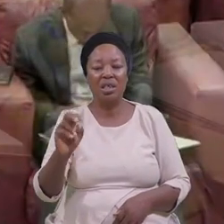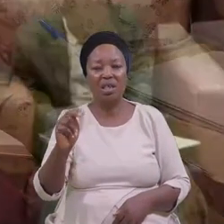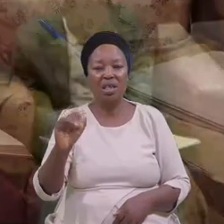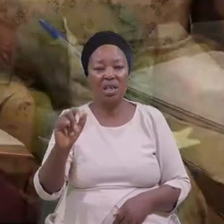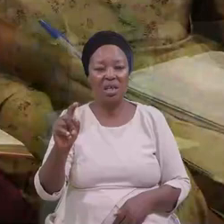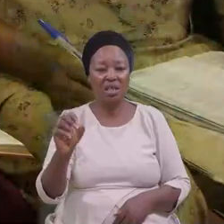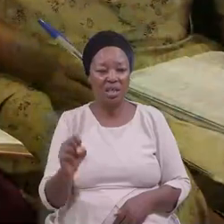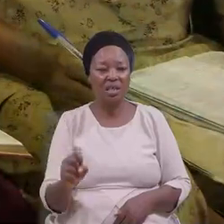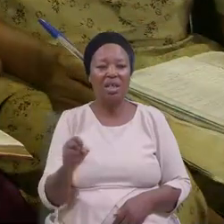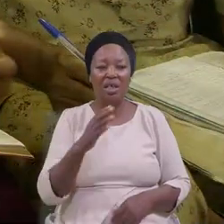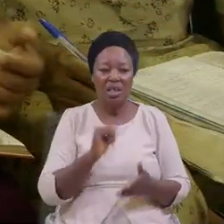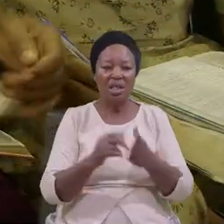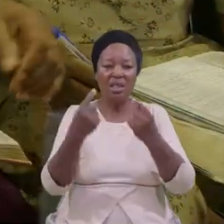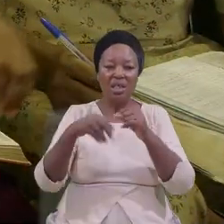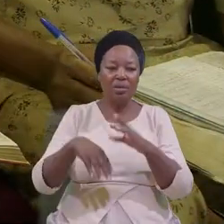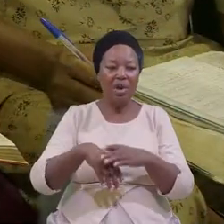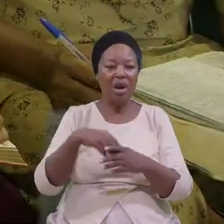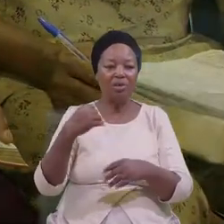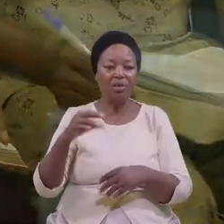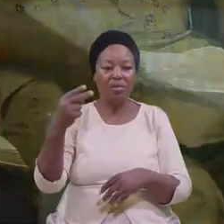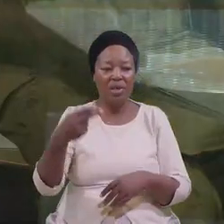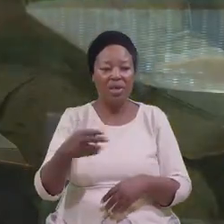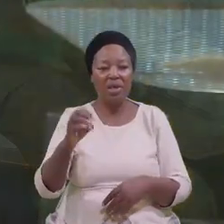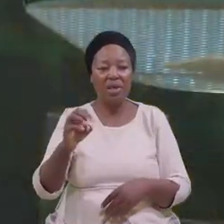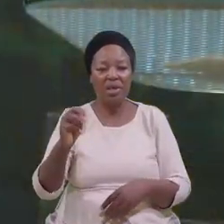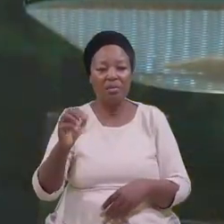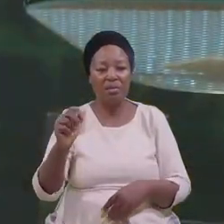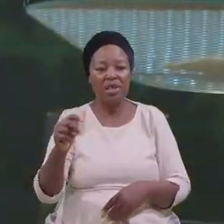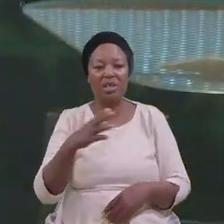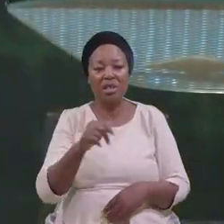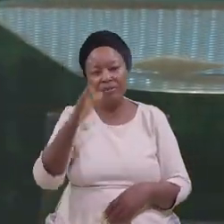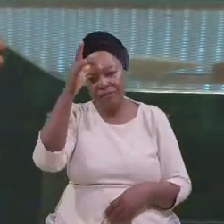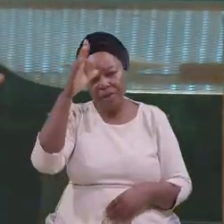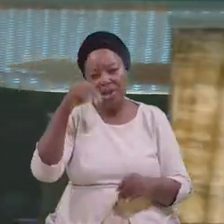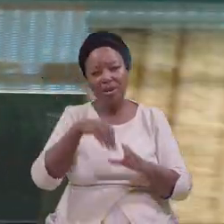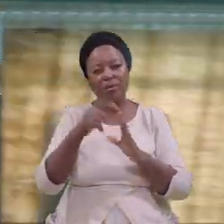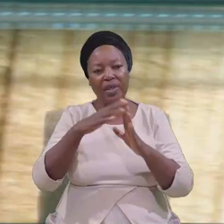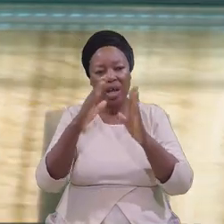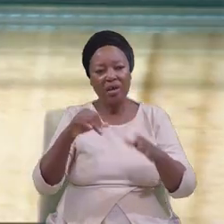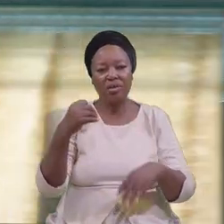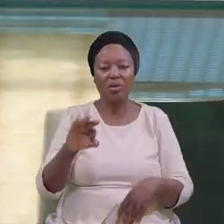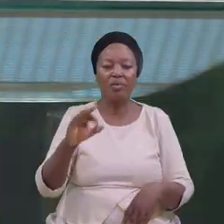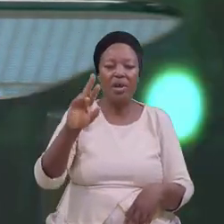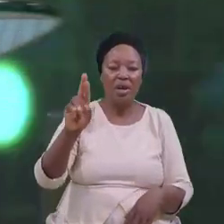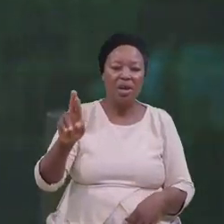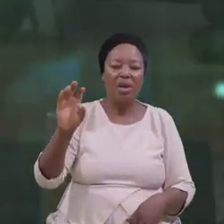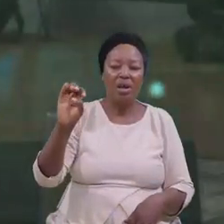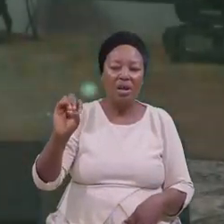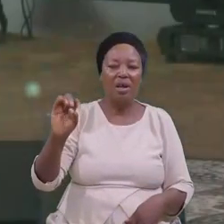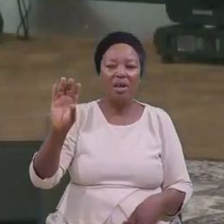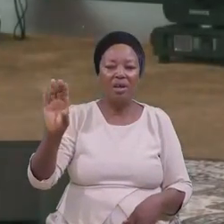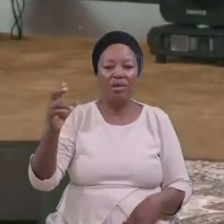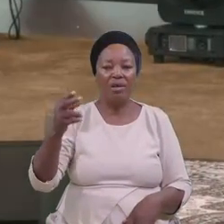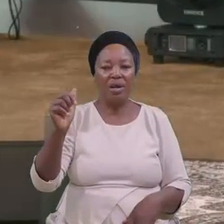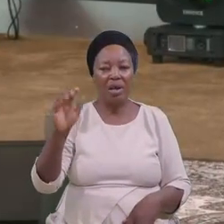of Himas, the father of the house of Rechab. The father of the